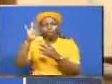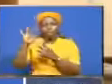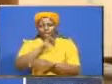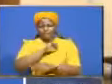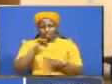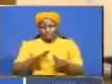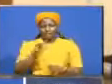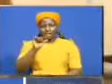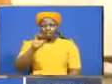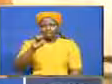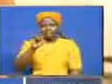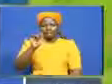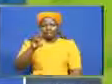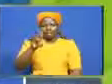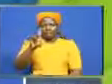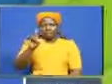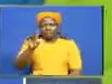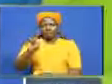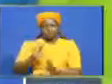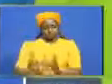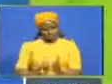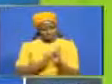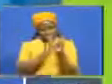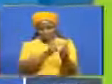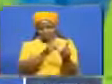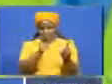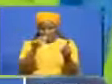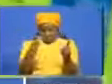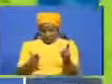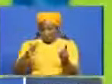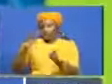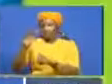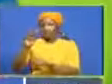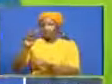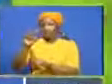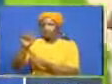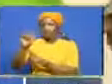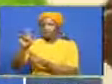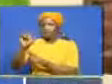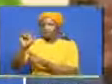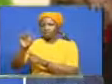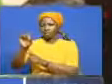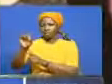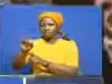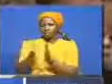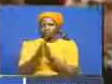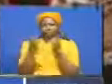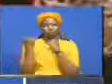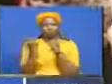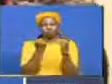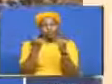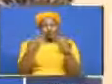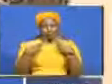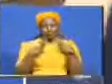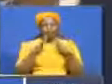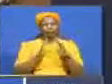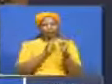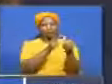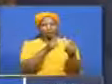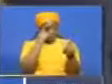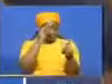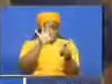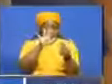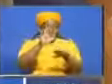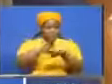Gertrude Musuruve was awarded by Mzalendo Civil Society Group with the Shujaa People Award for 2019 for her